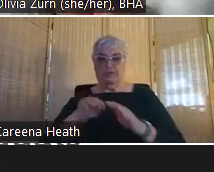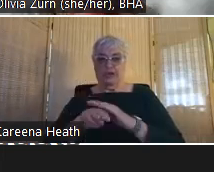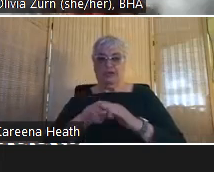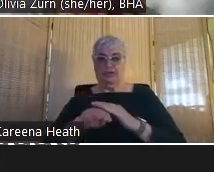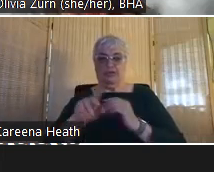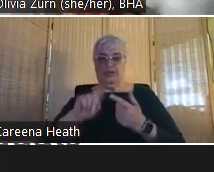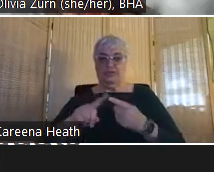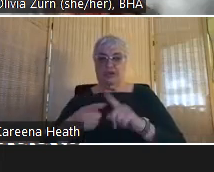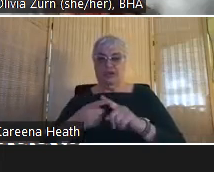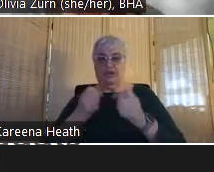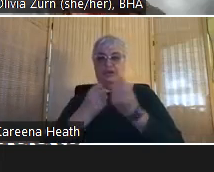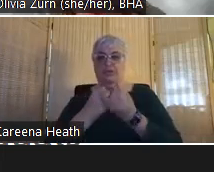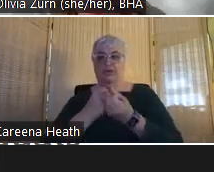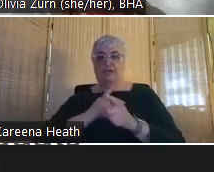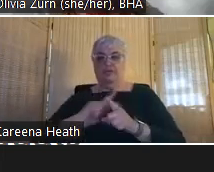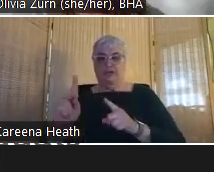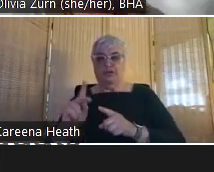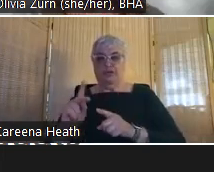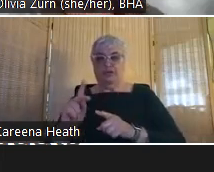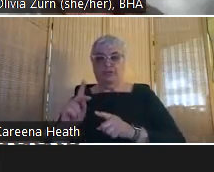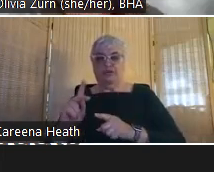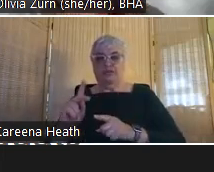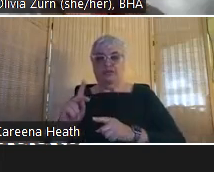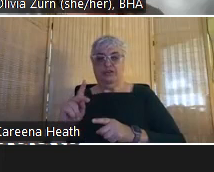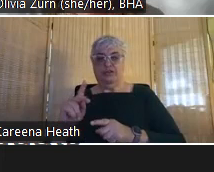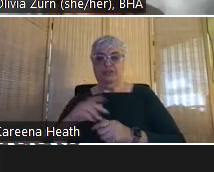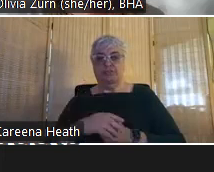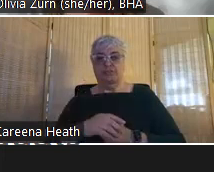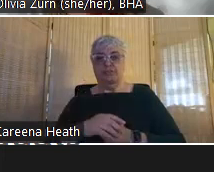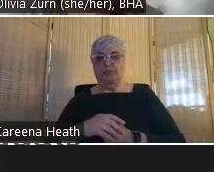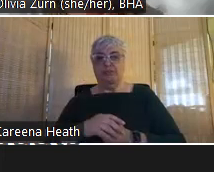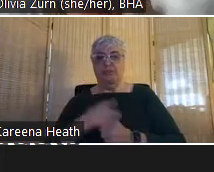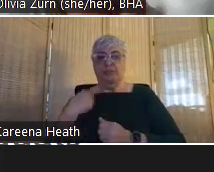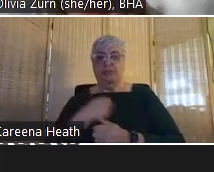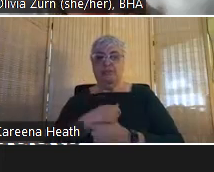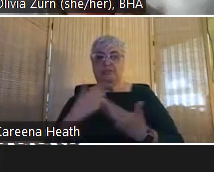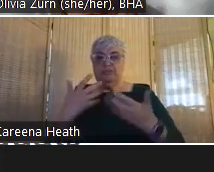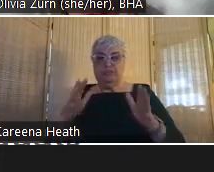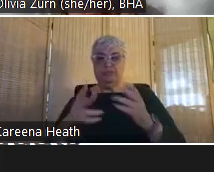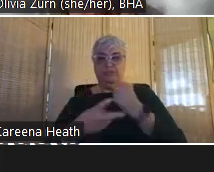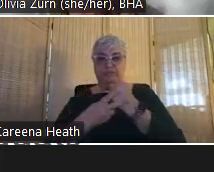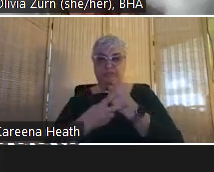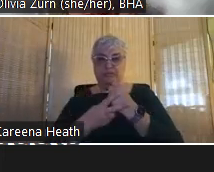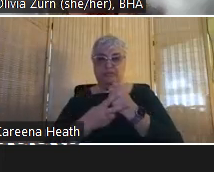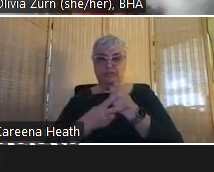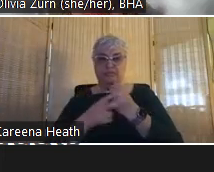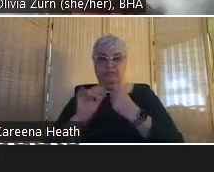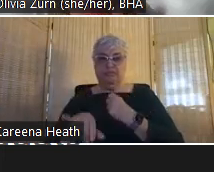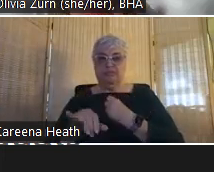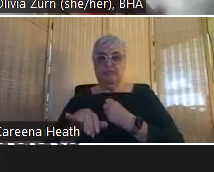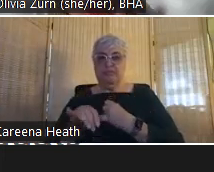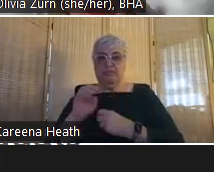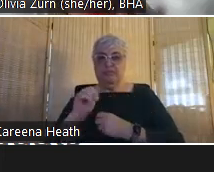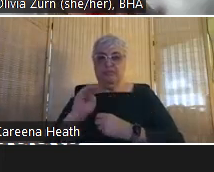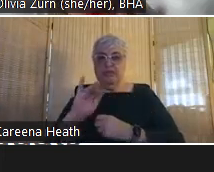support professional, excuse me. And then we have kept that mobile